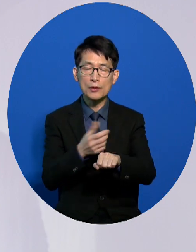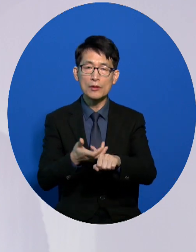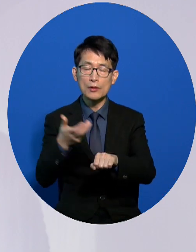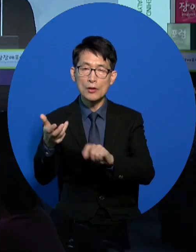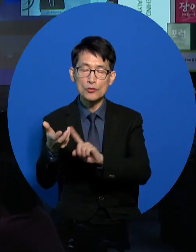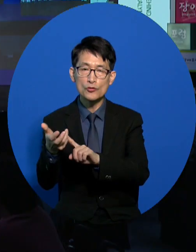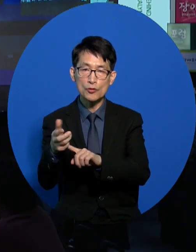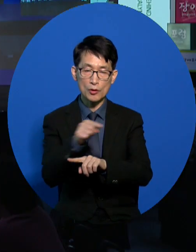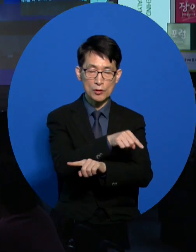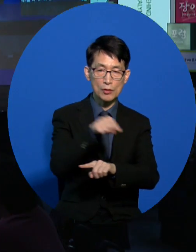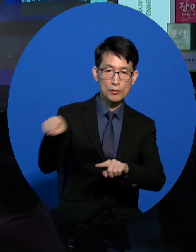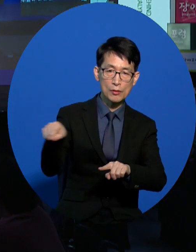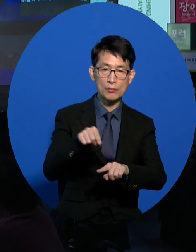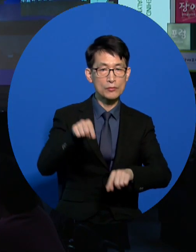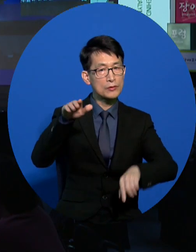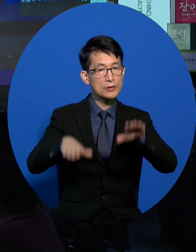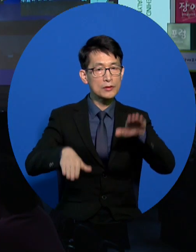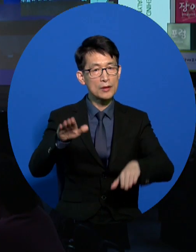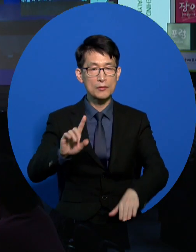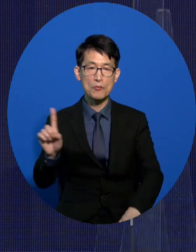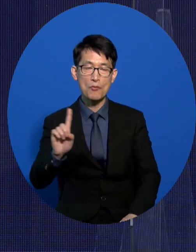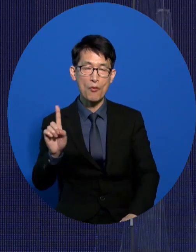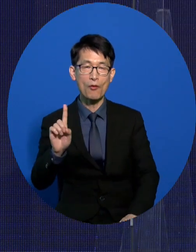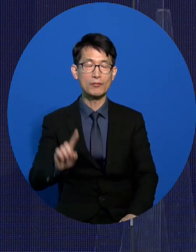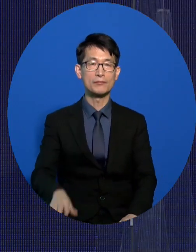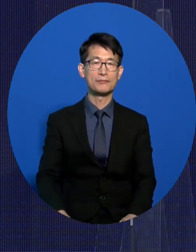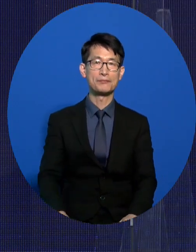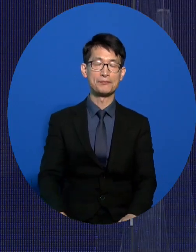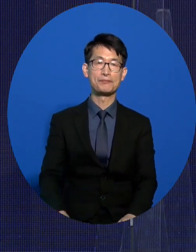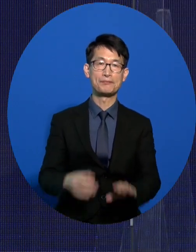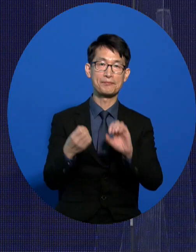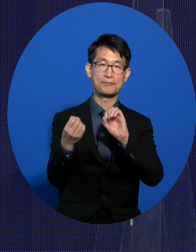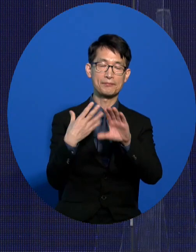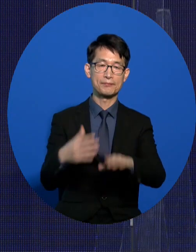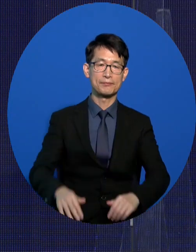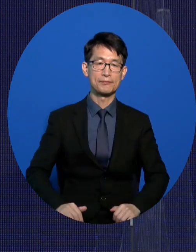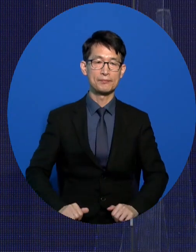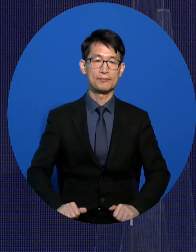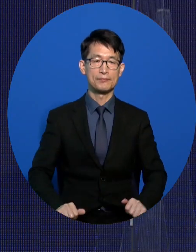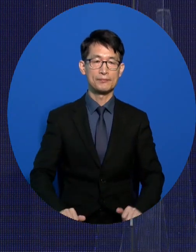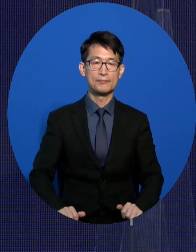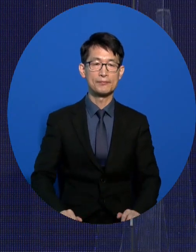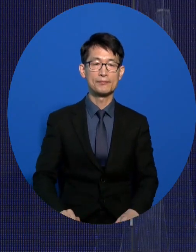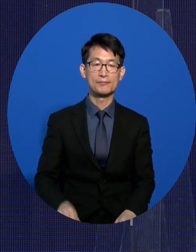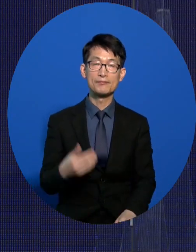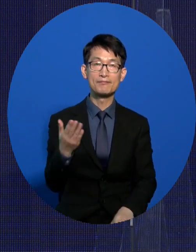what is the differentiating point between this service and the accessible transportation for mobility